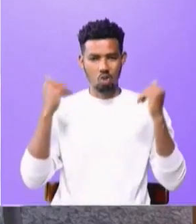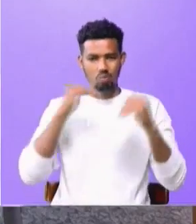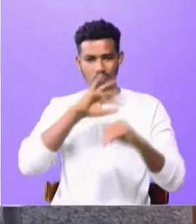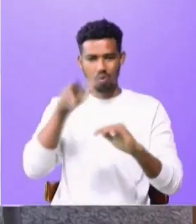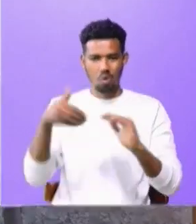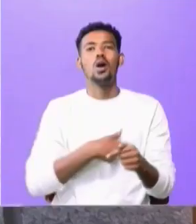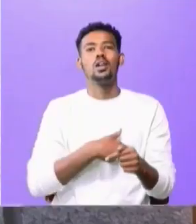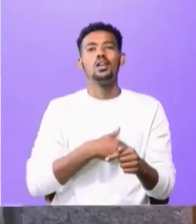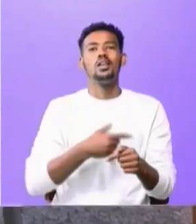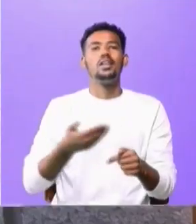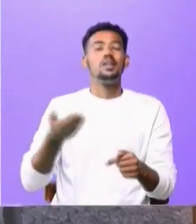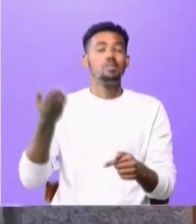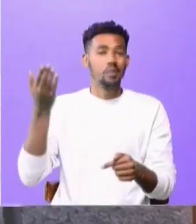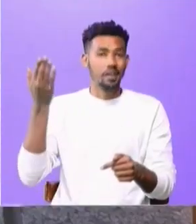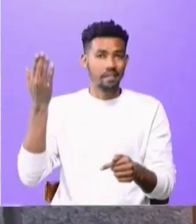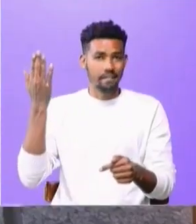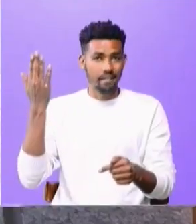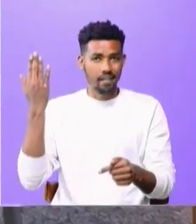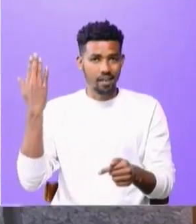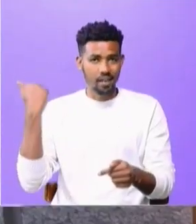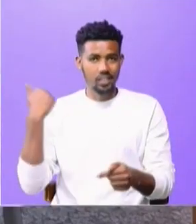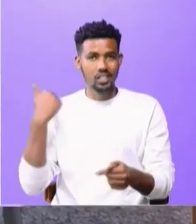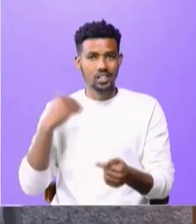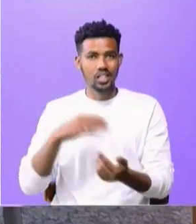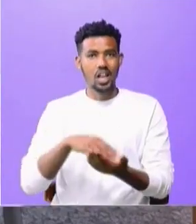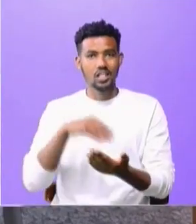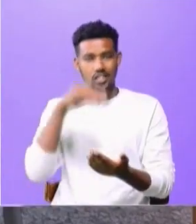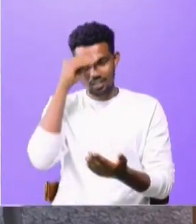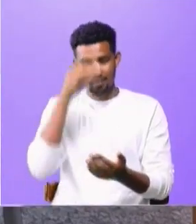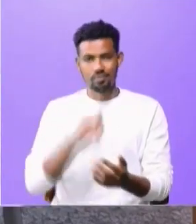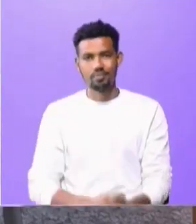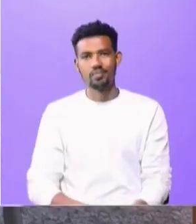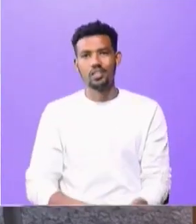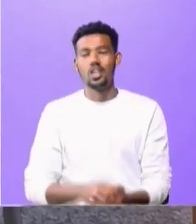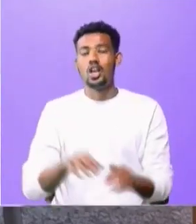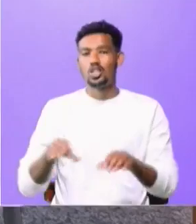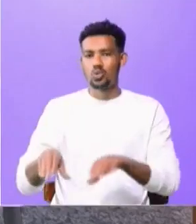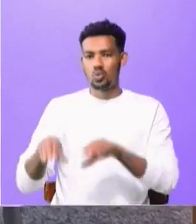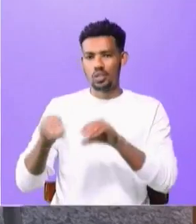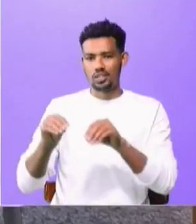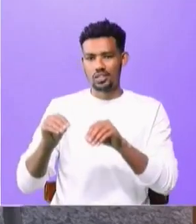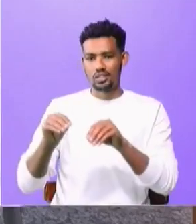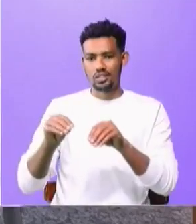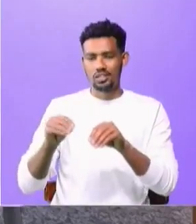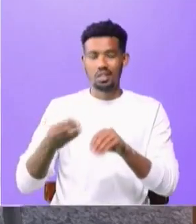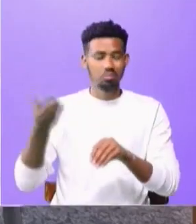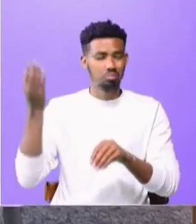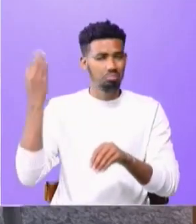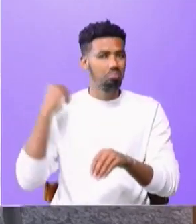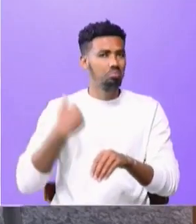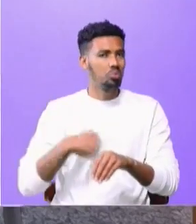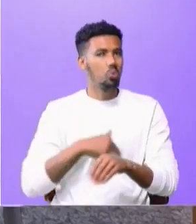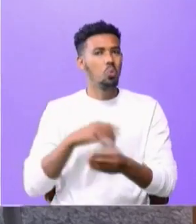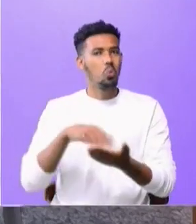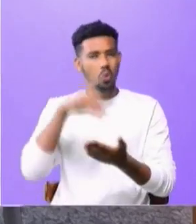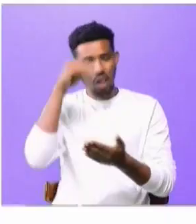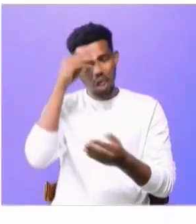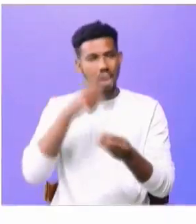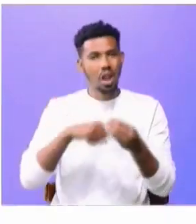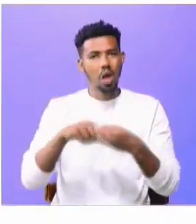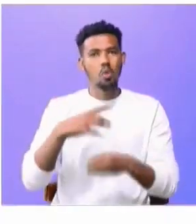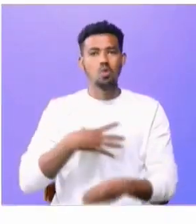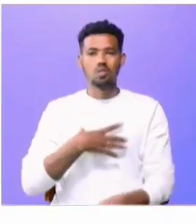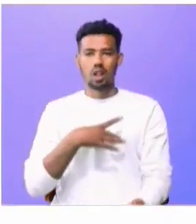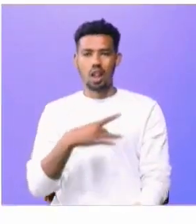that. Let us revise our previous lesson. Students, last time we will learn about